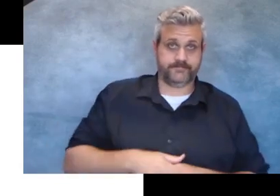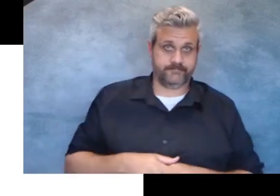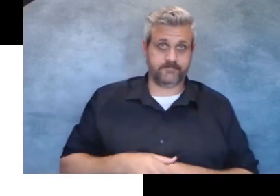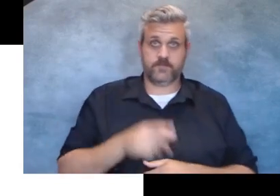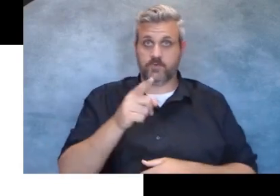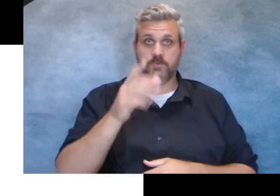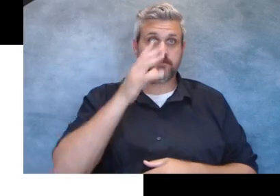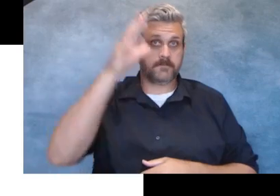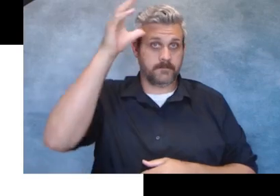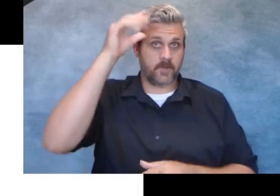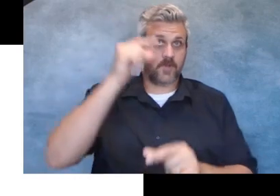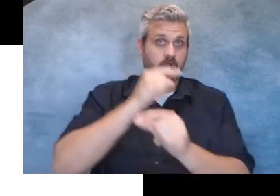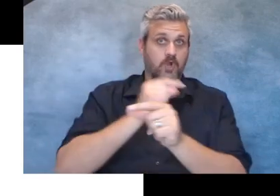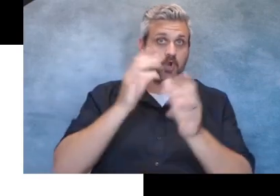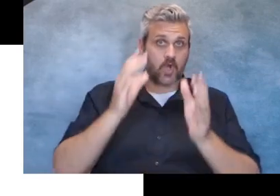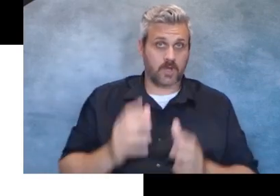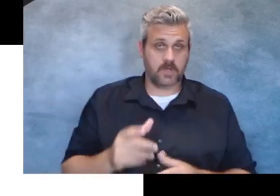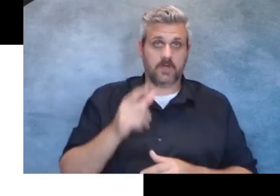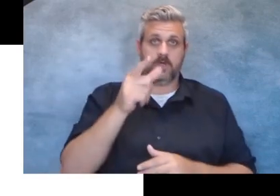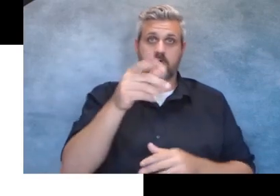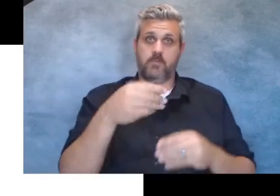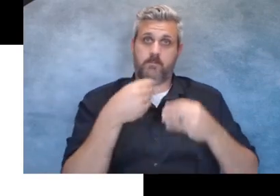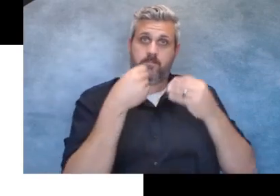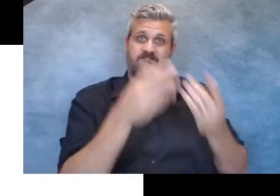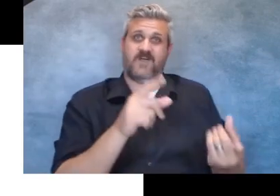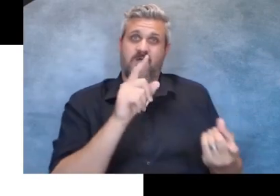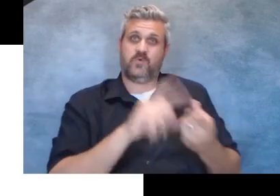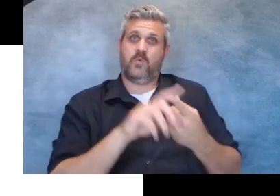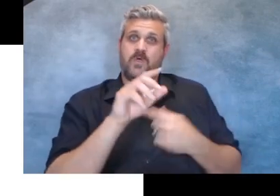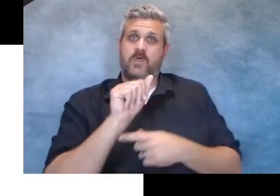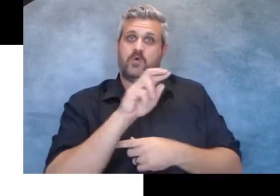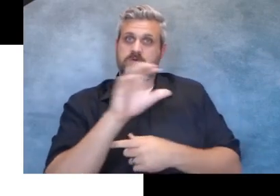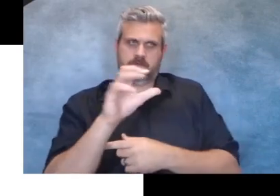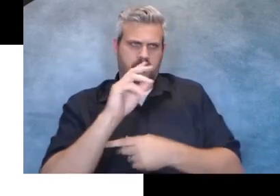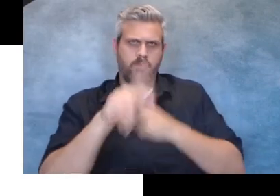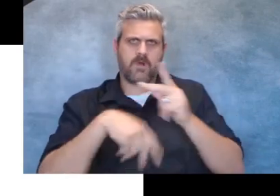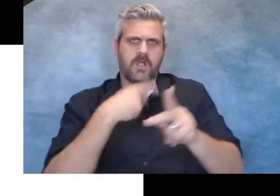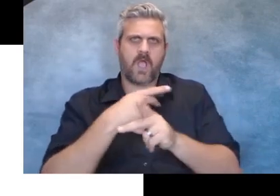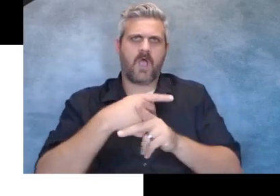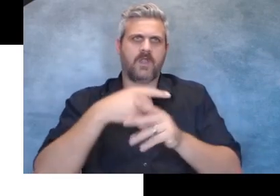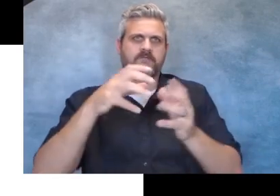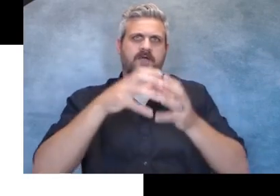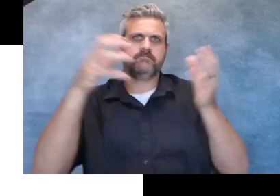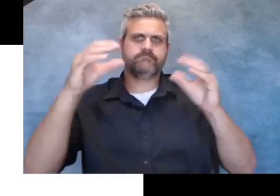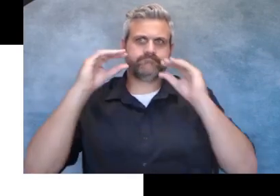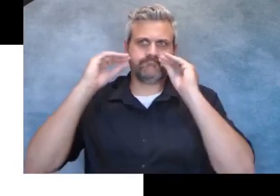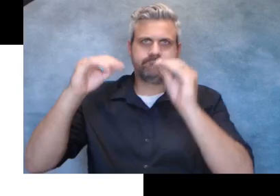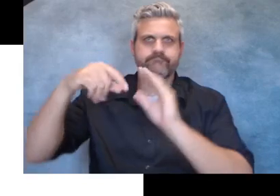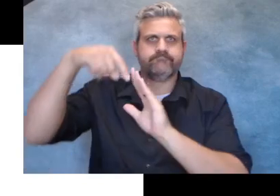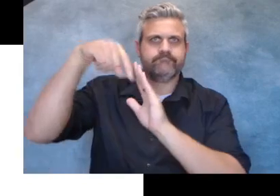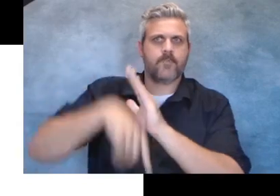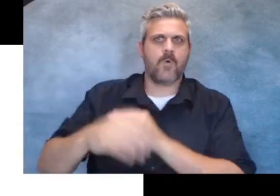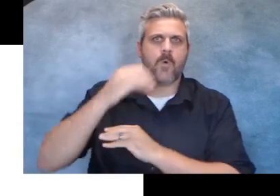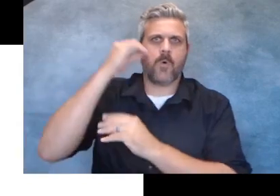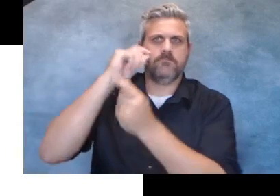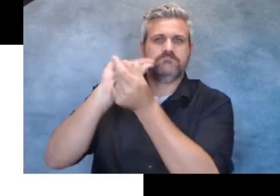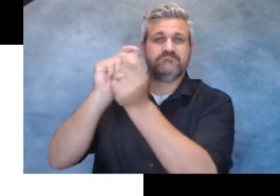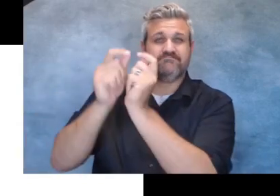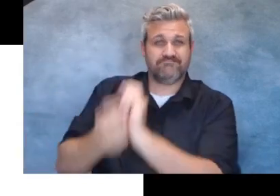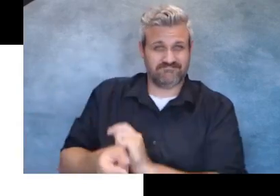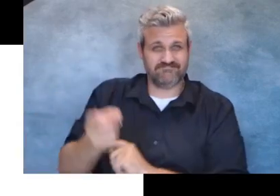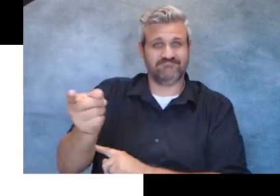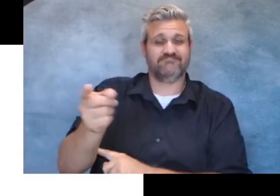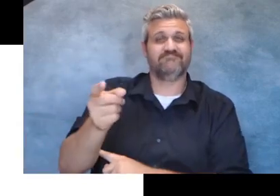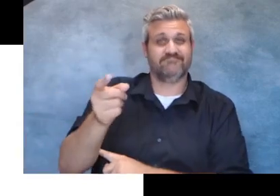As the parent or guardian, providing to the ARC what types of extensive instruction and intensive accommodations or modifications